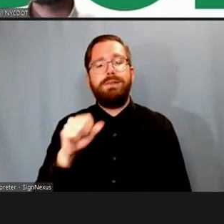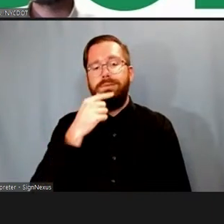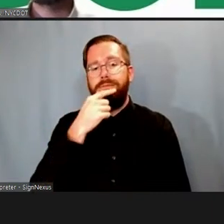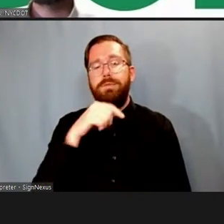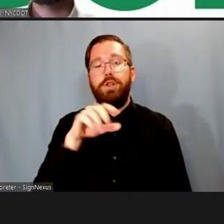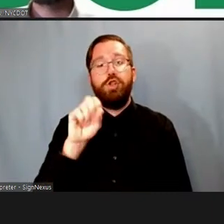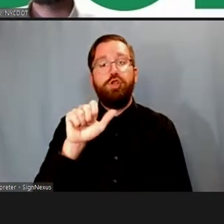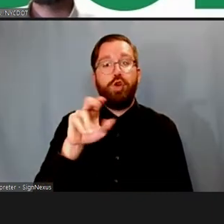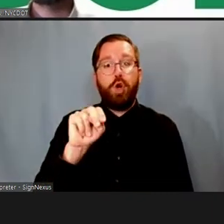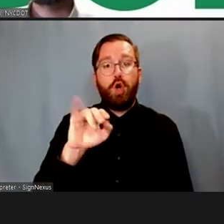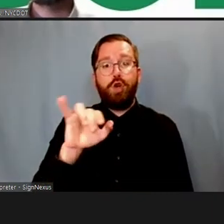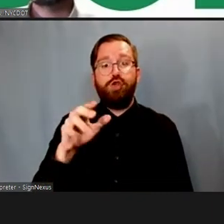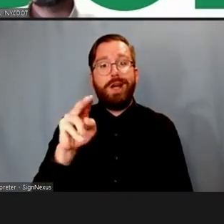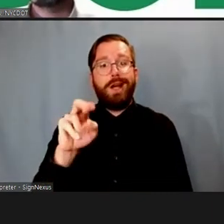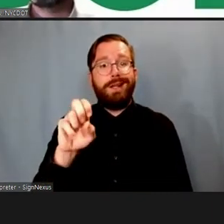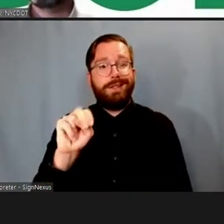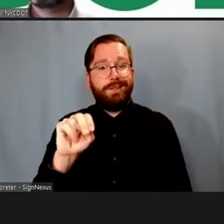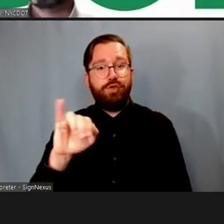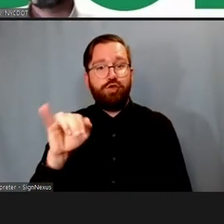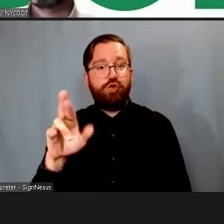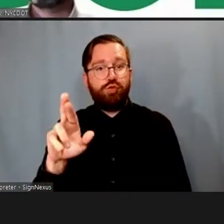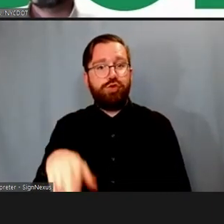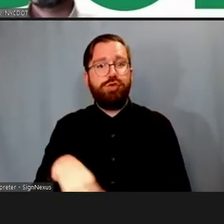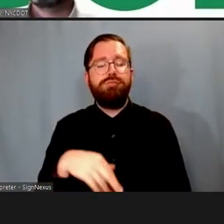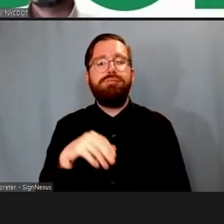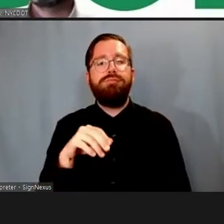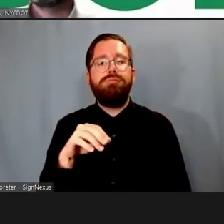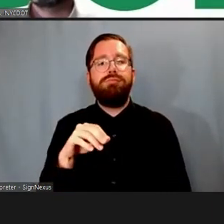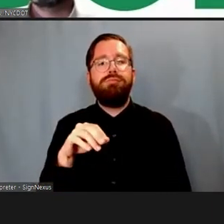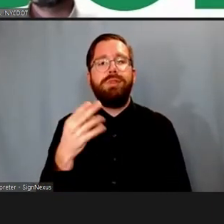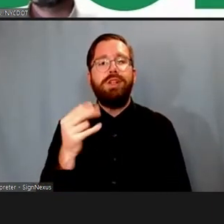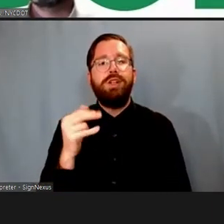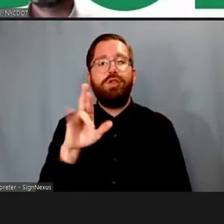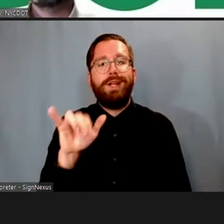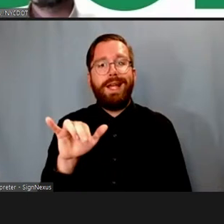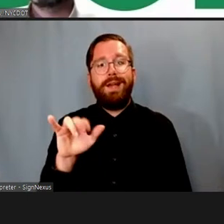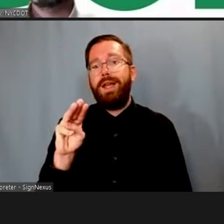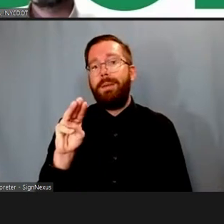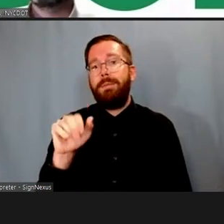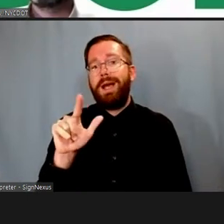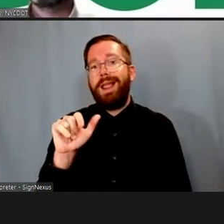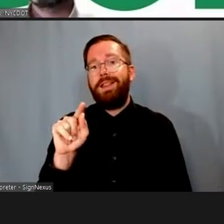shawn johnson jr harry malikov